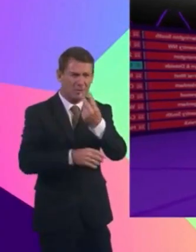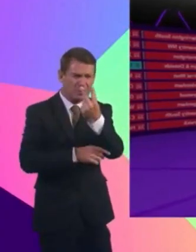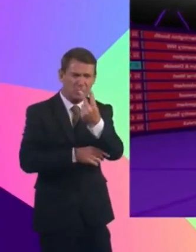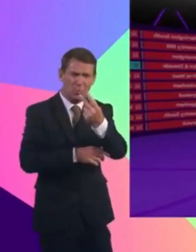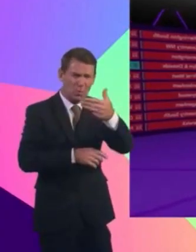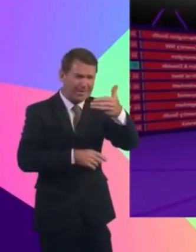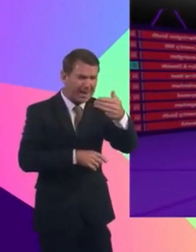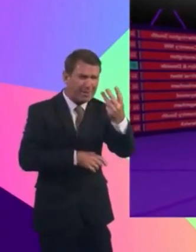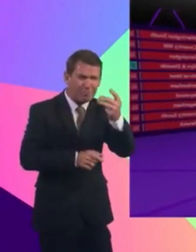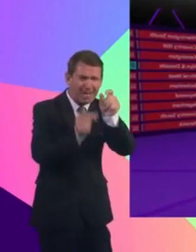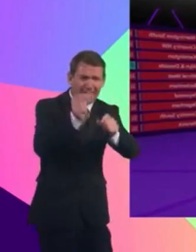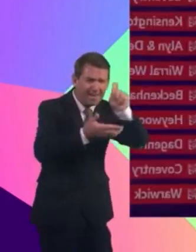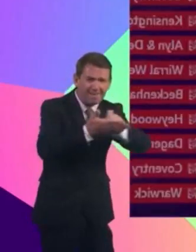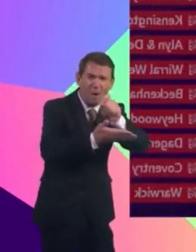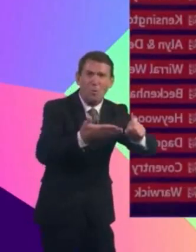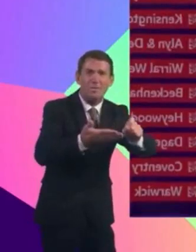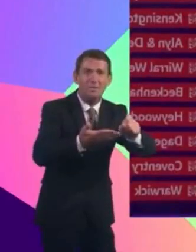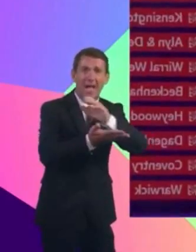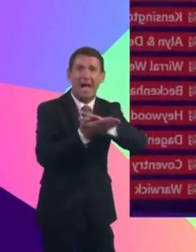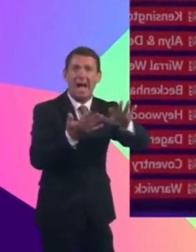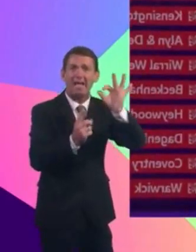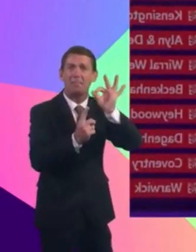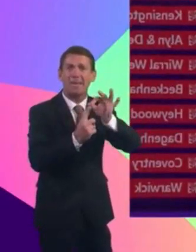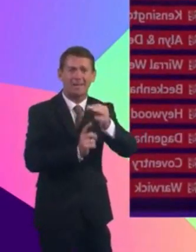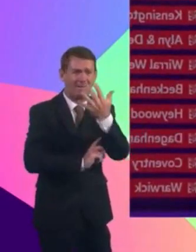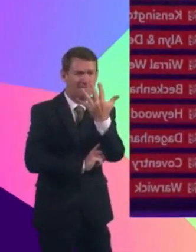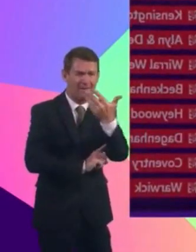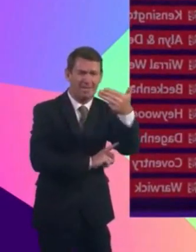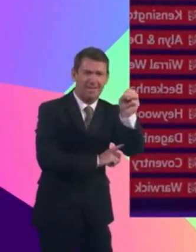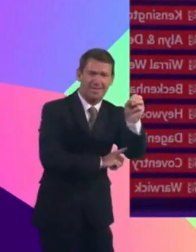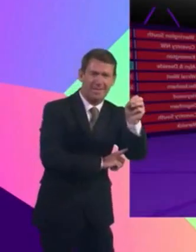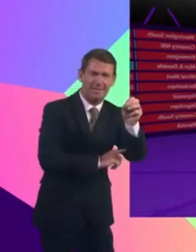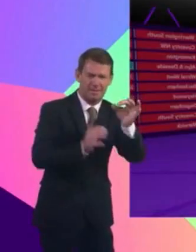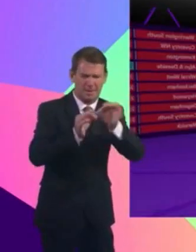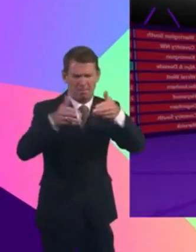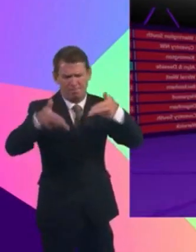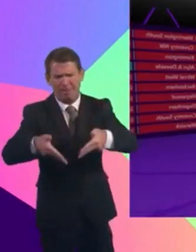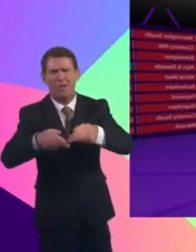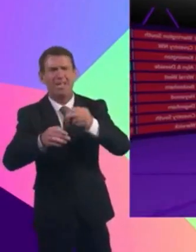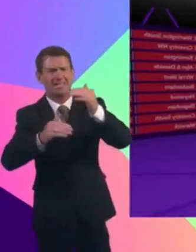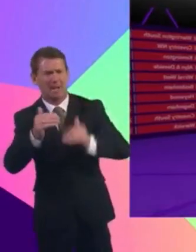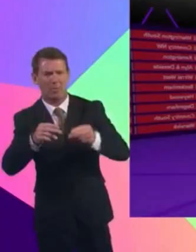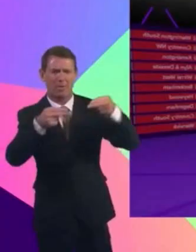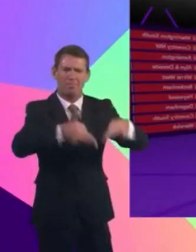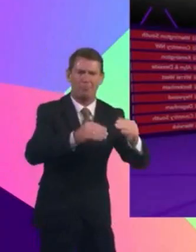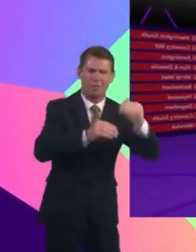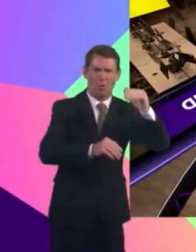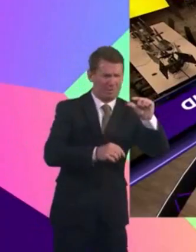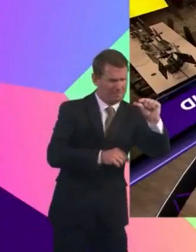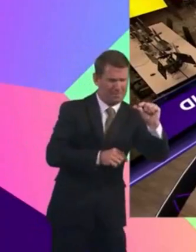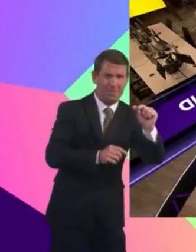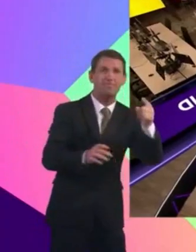on? Well, if the exit poll turns out to be correct, then I think we're looking at a scenario where David Cameron remains as Prime